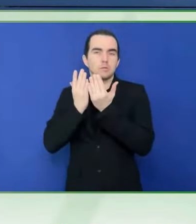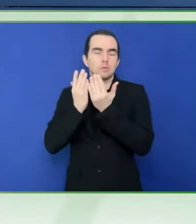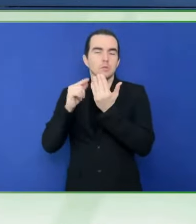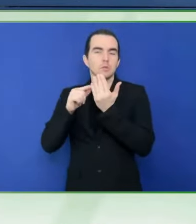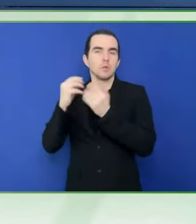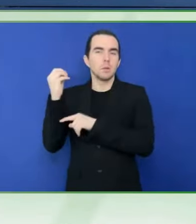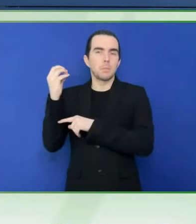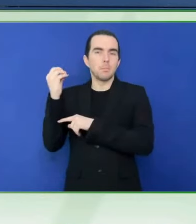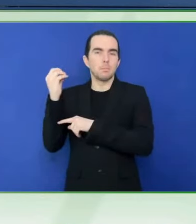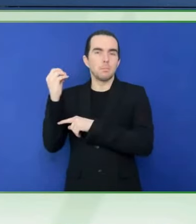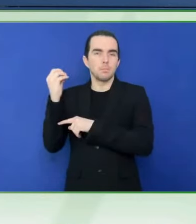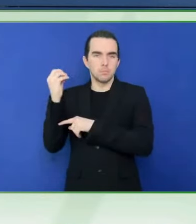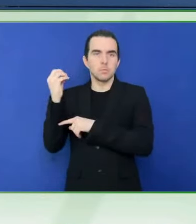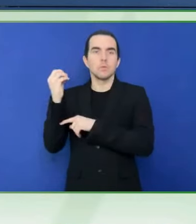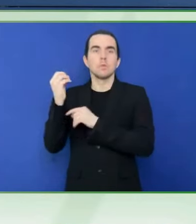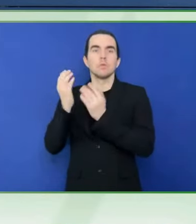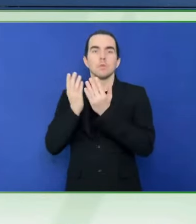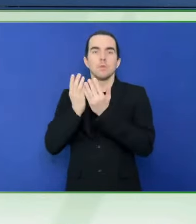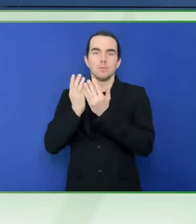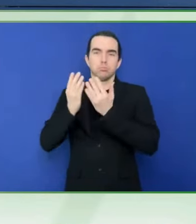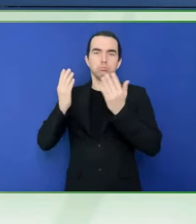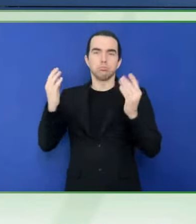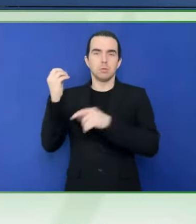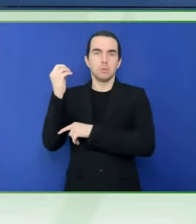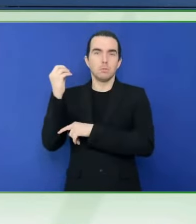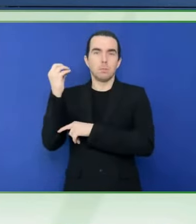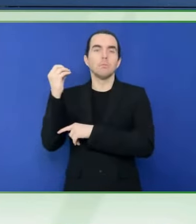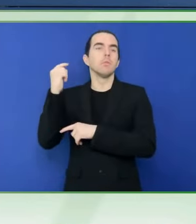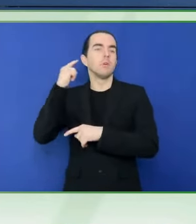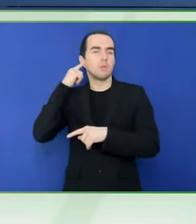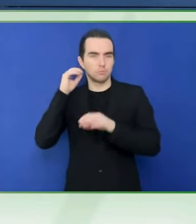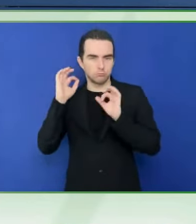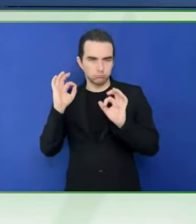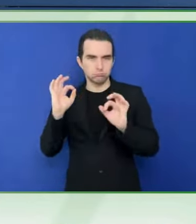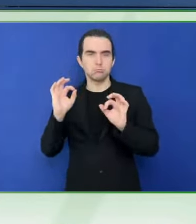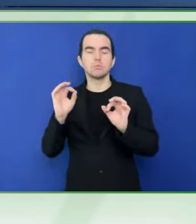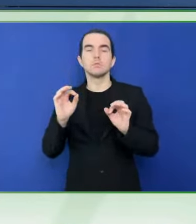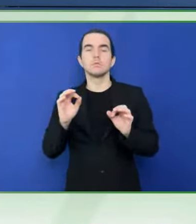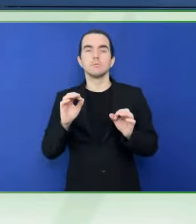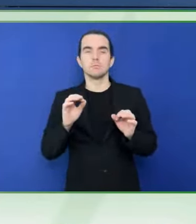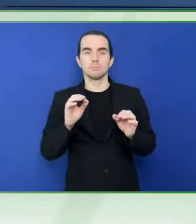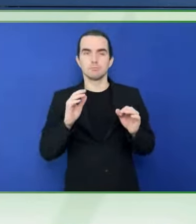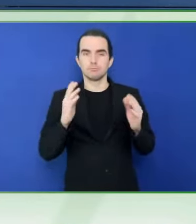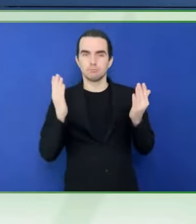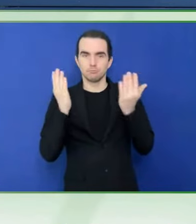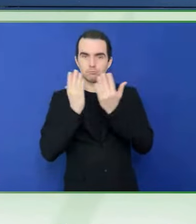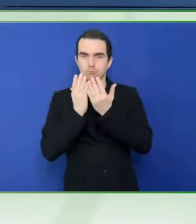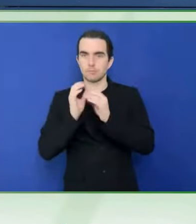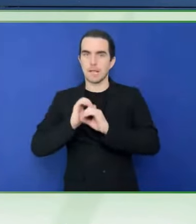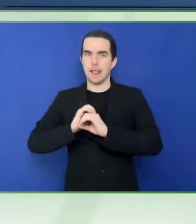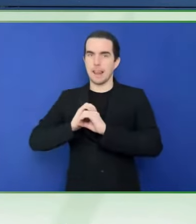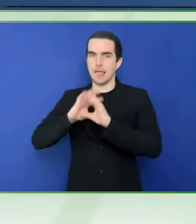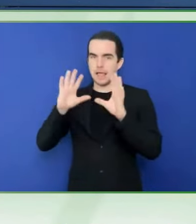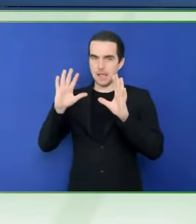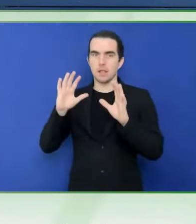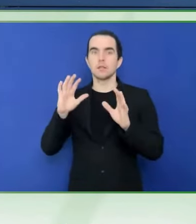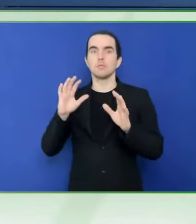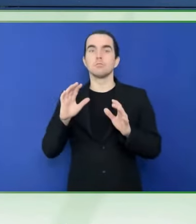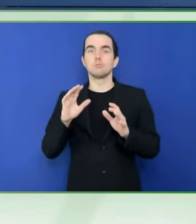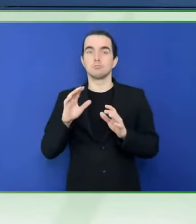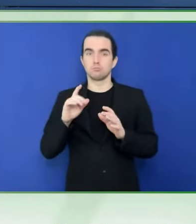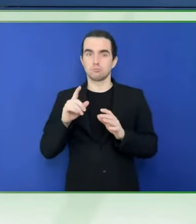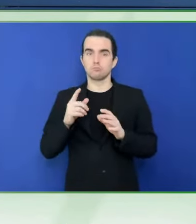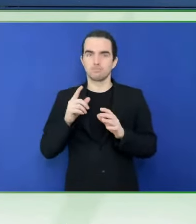loop. This is something which is commonly used in Norway or Sweden, but we were the first one to use it in